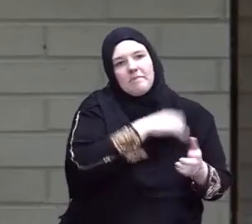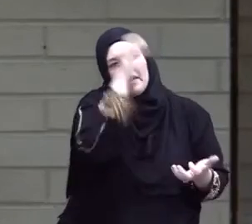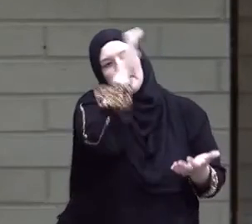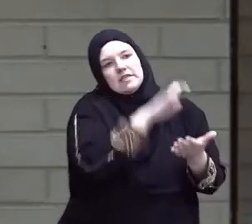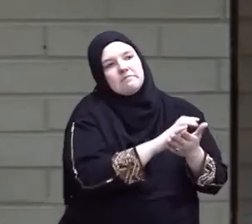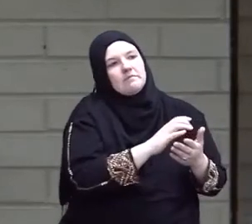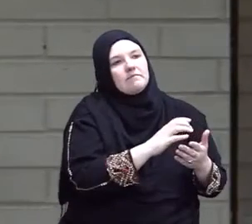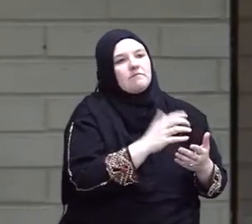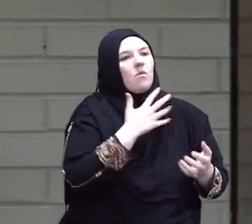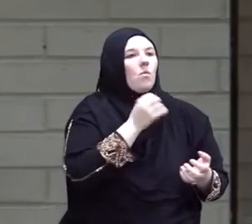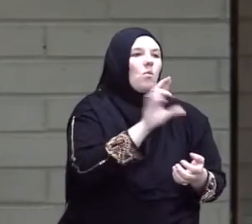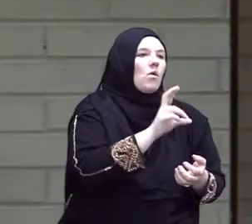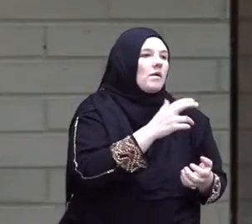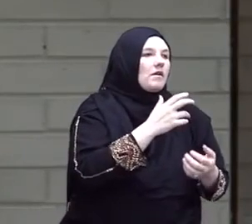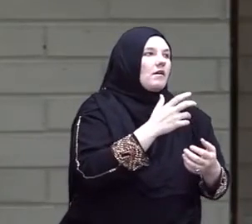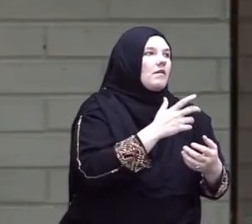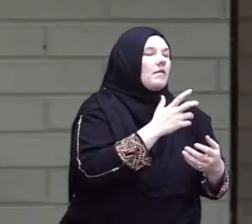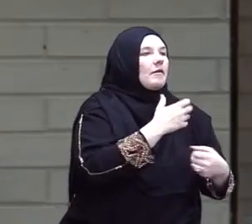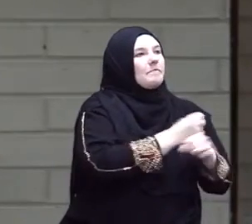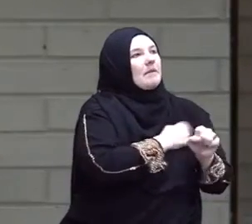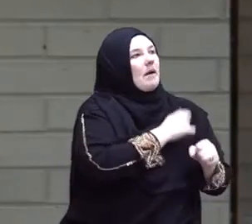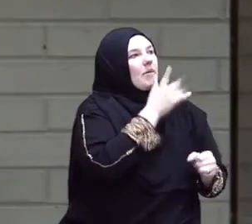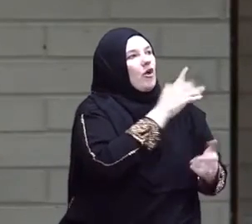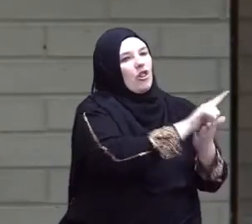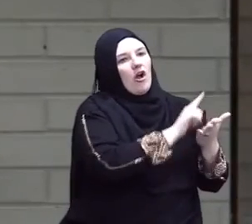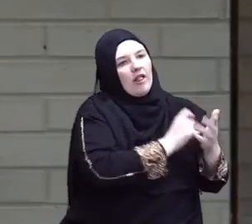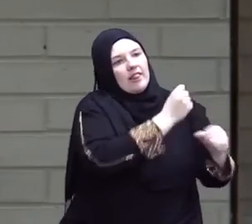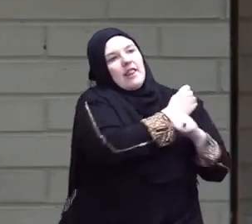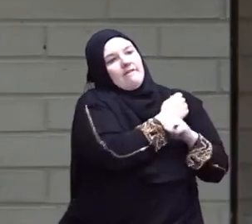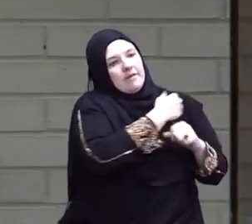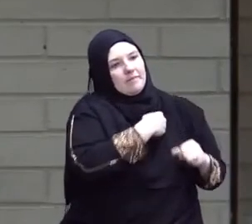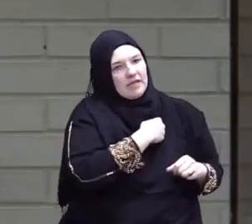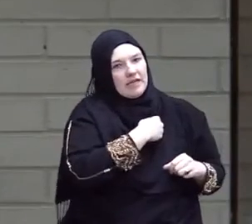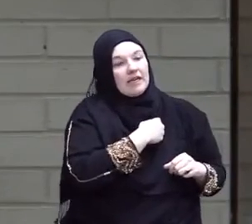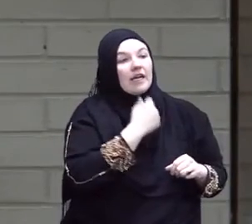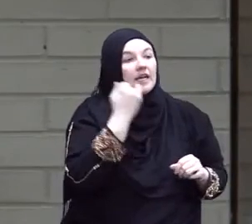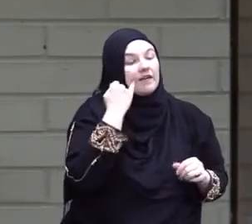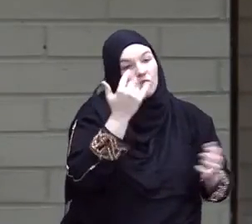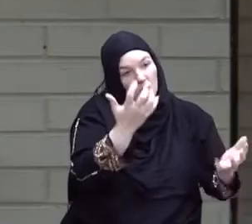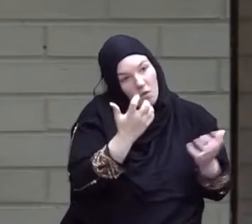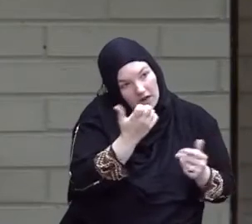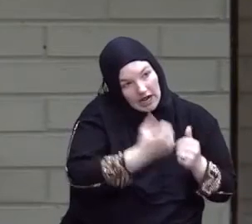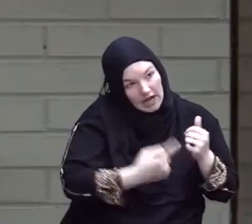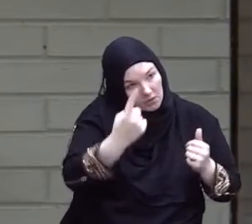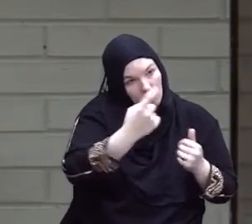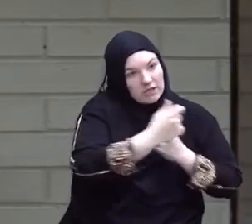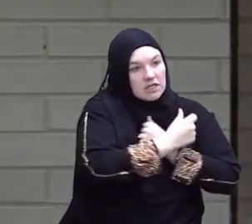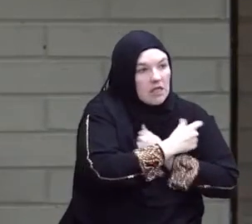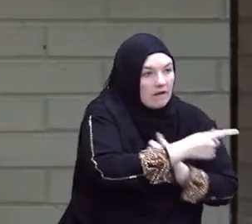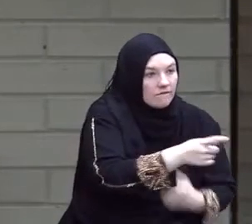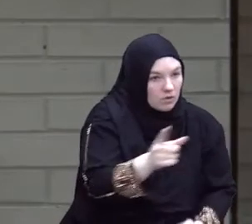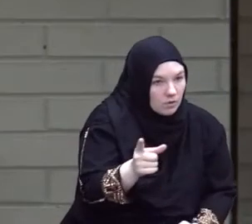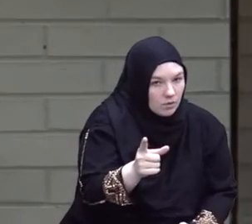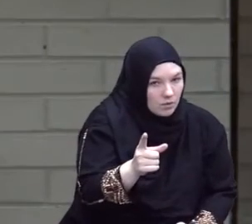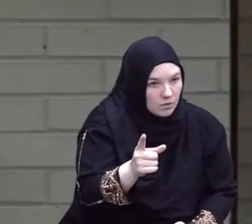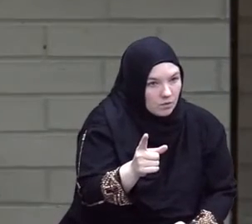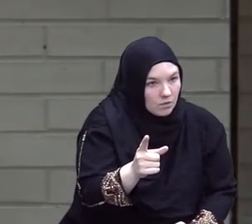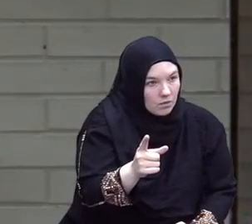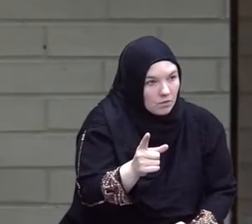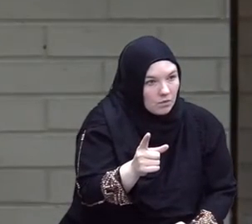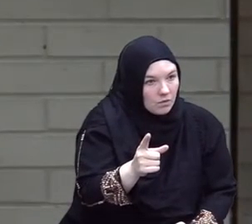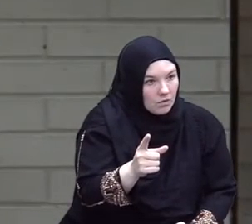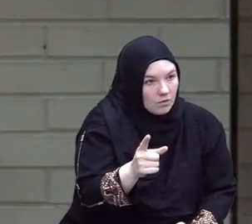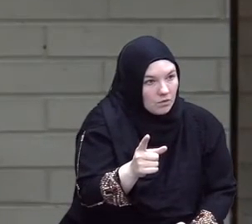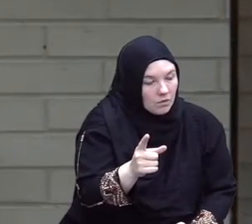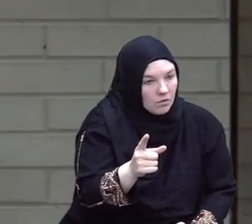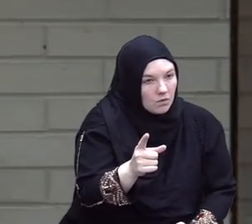husband, or my mother-in-law. Well, if you want anybody to love you, you